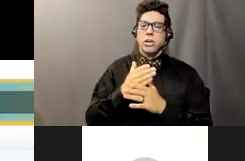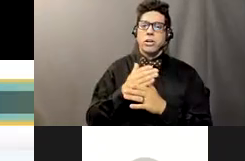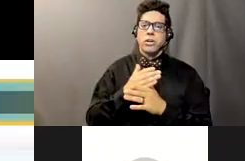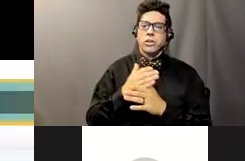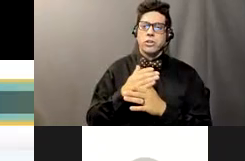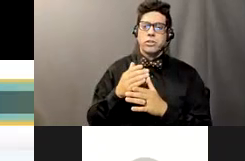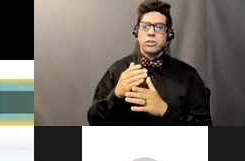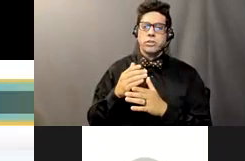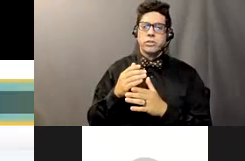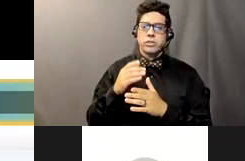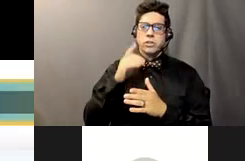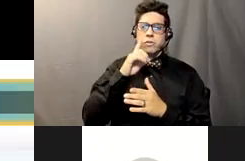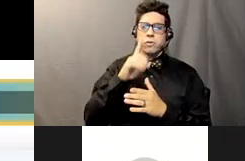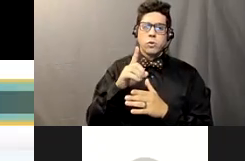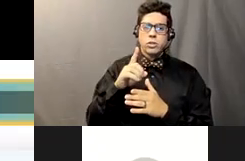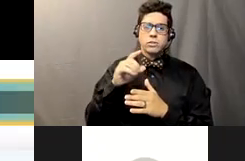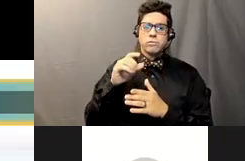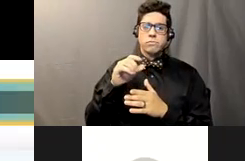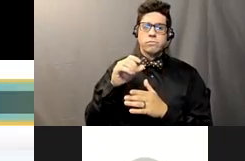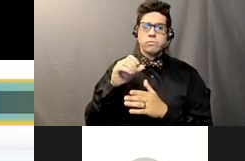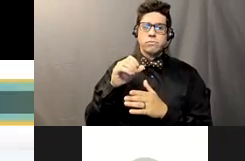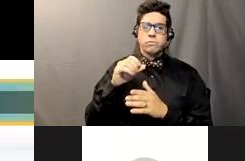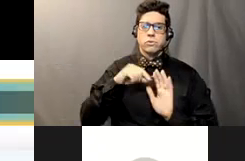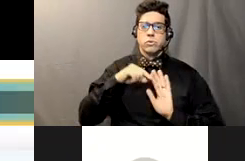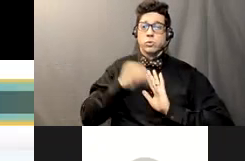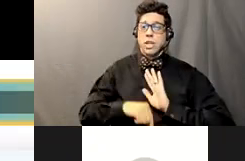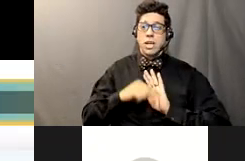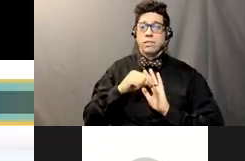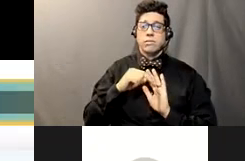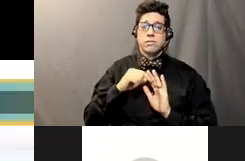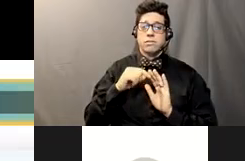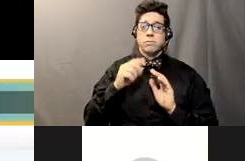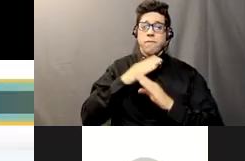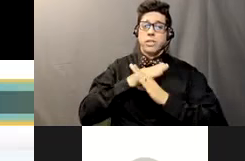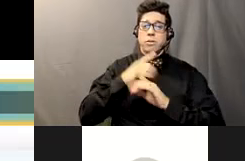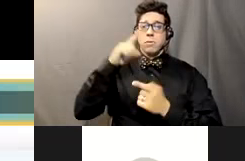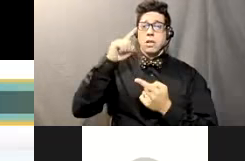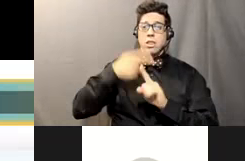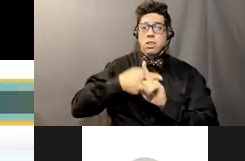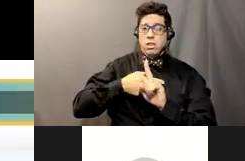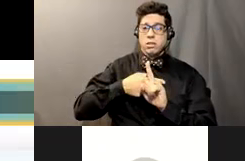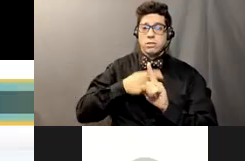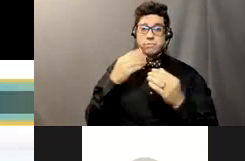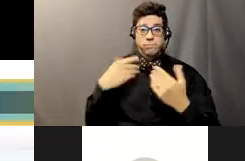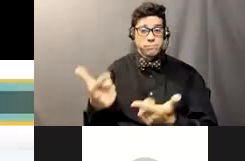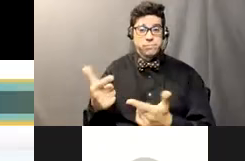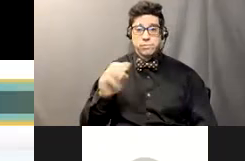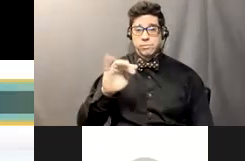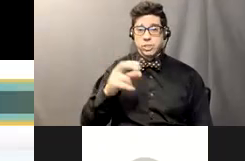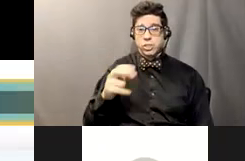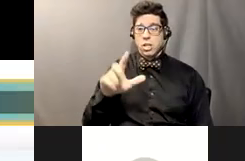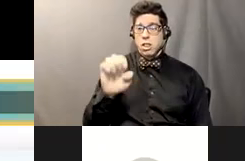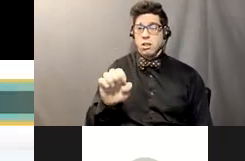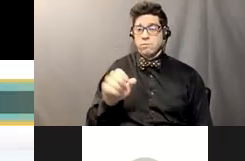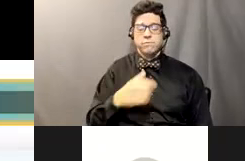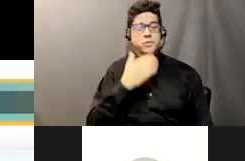of our September Suicide Prevention Month. So Michelle, take it away. Hello, everybody. Good morning. So this is going to be